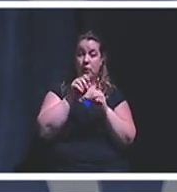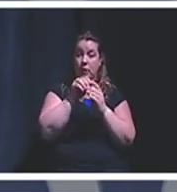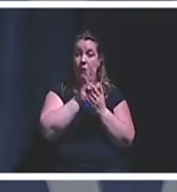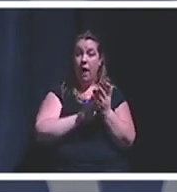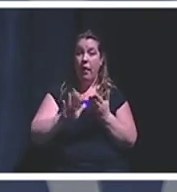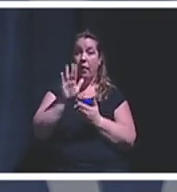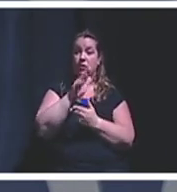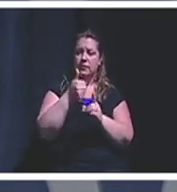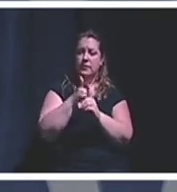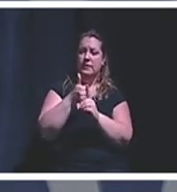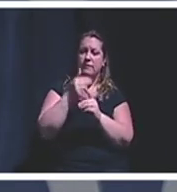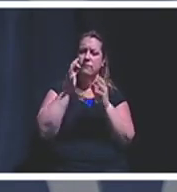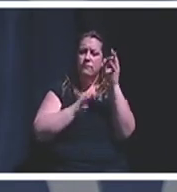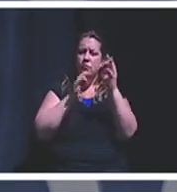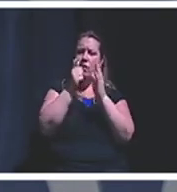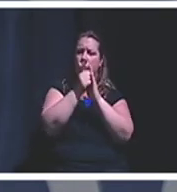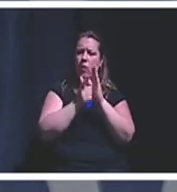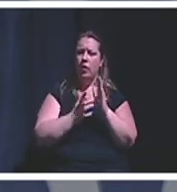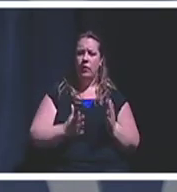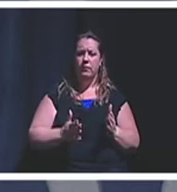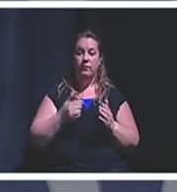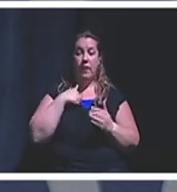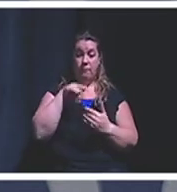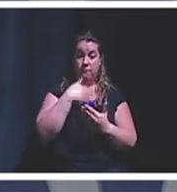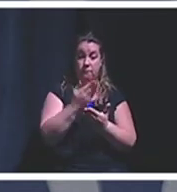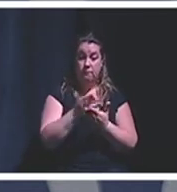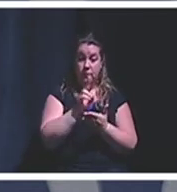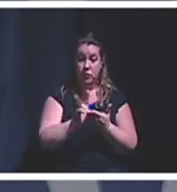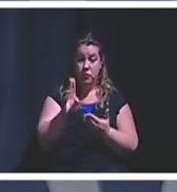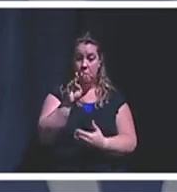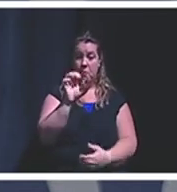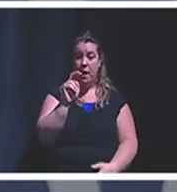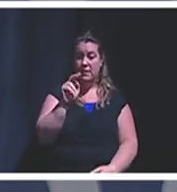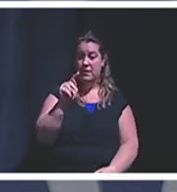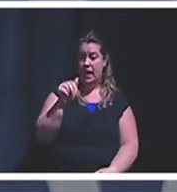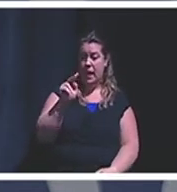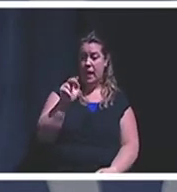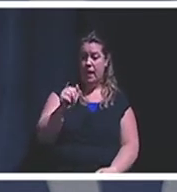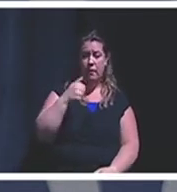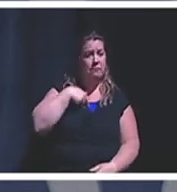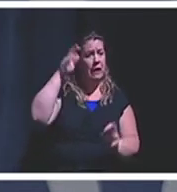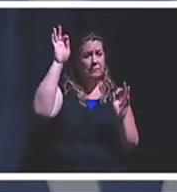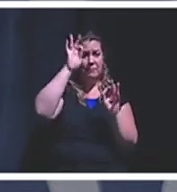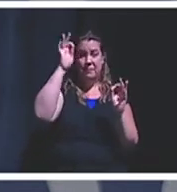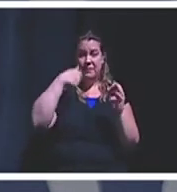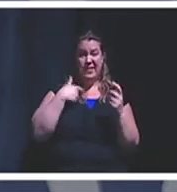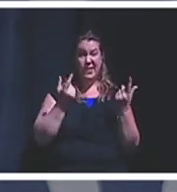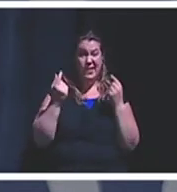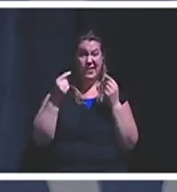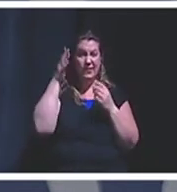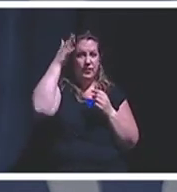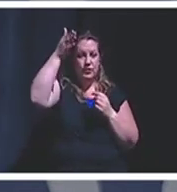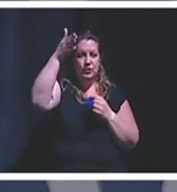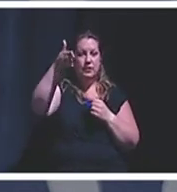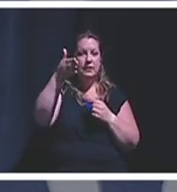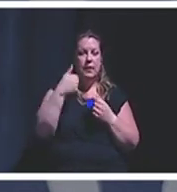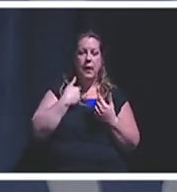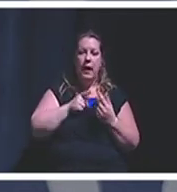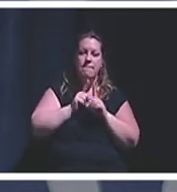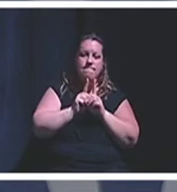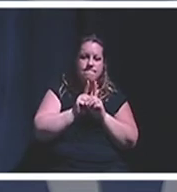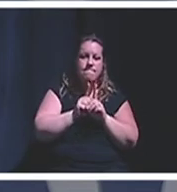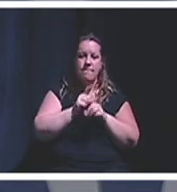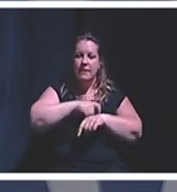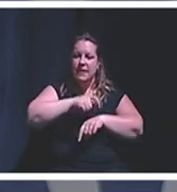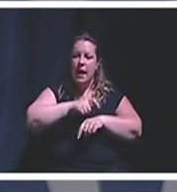University of Montana, I had no idea what I wanted to be. Spending time with my mentor got me interested in becoming a